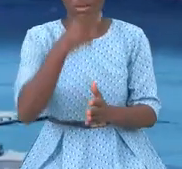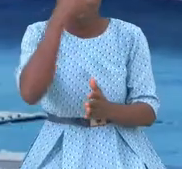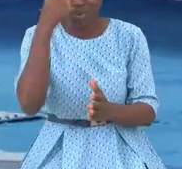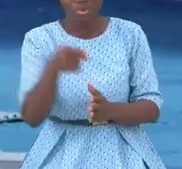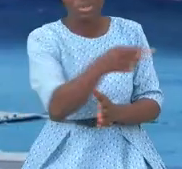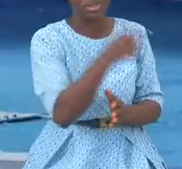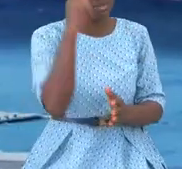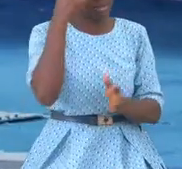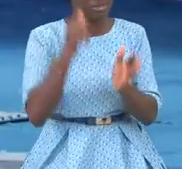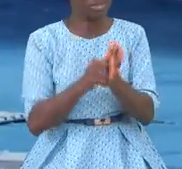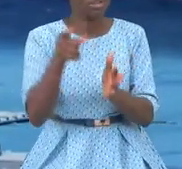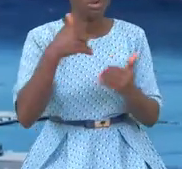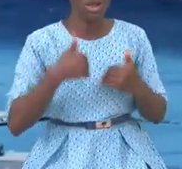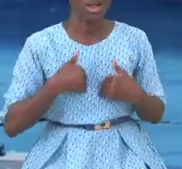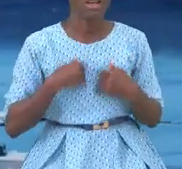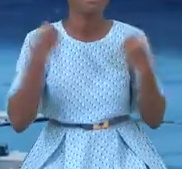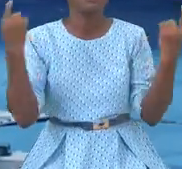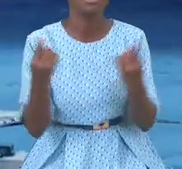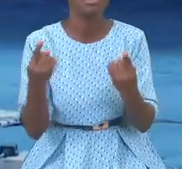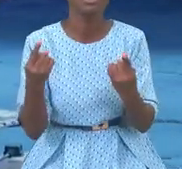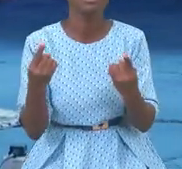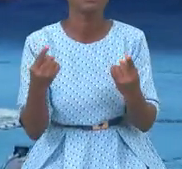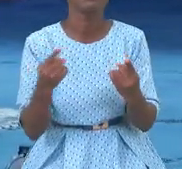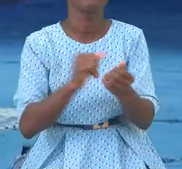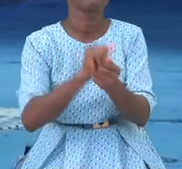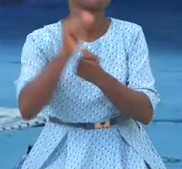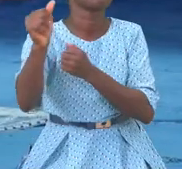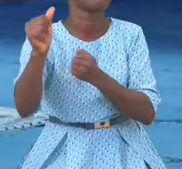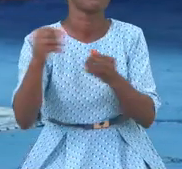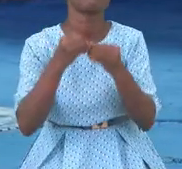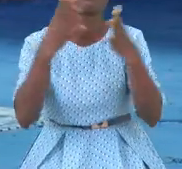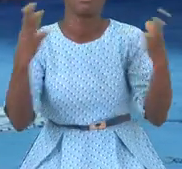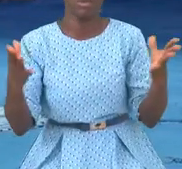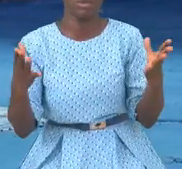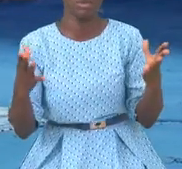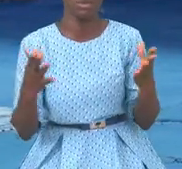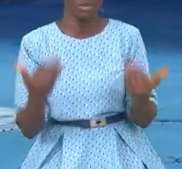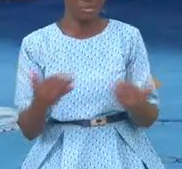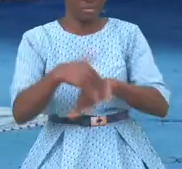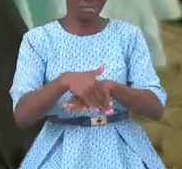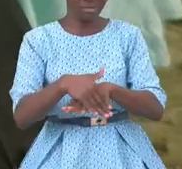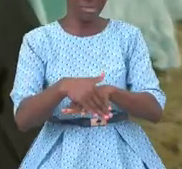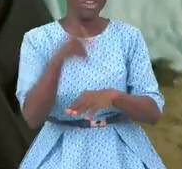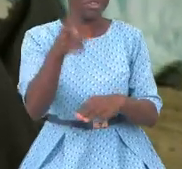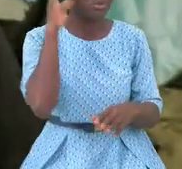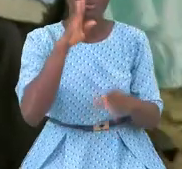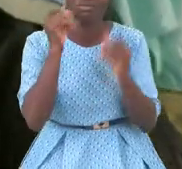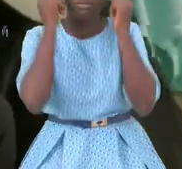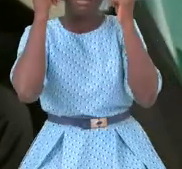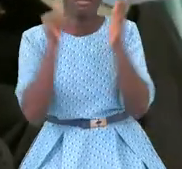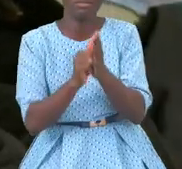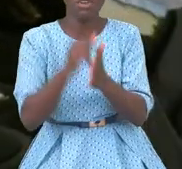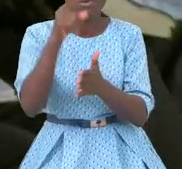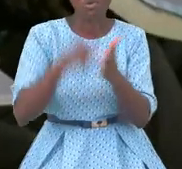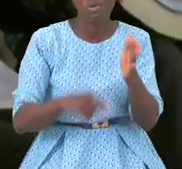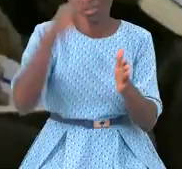amazed tonight that what man or woman will not forgive, God will forgive. I'm waiting for a